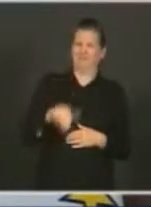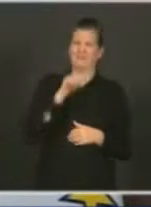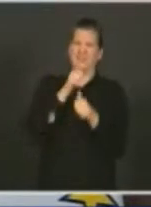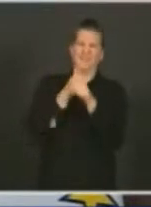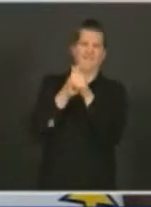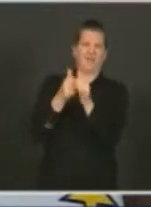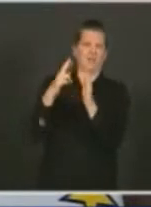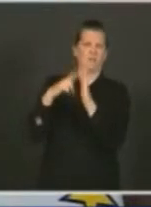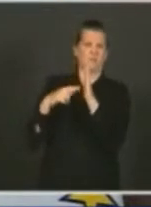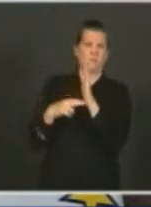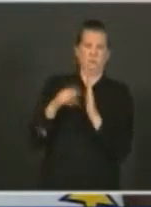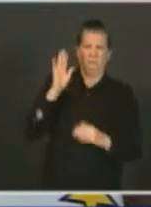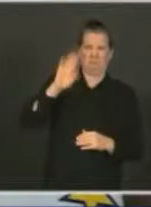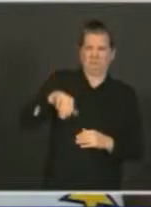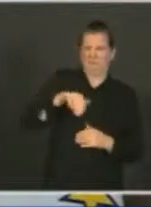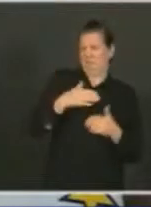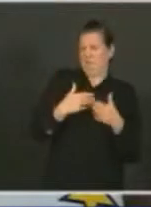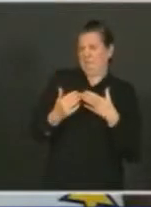really matter anyway.